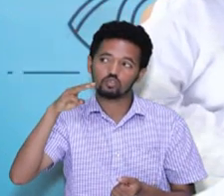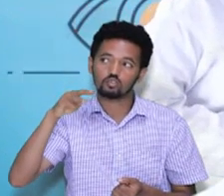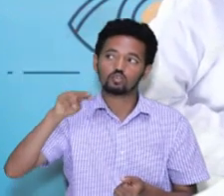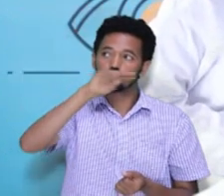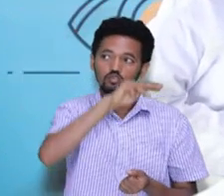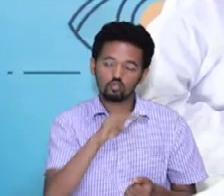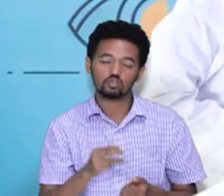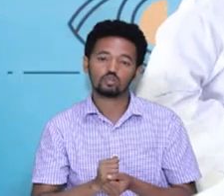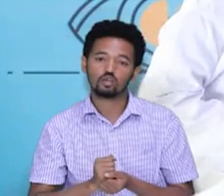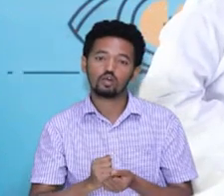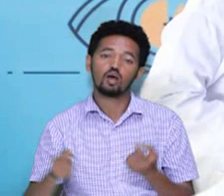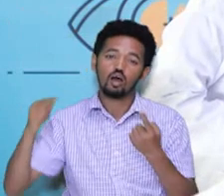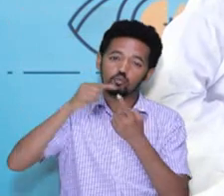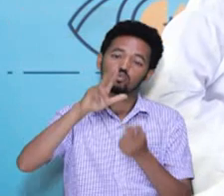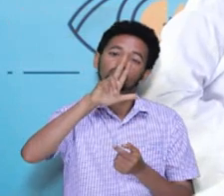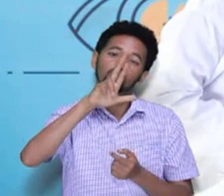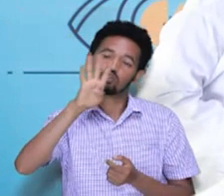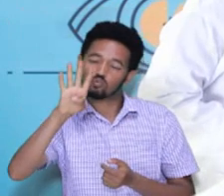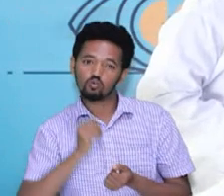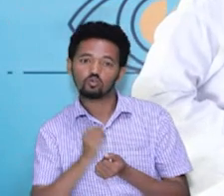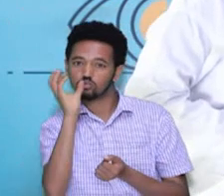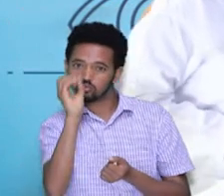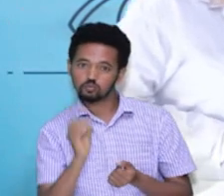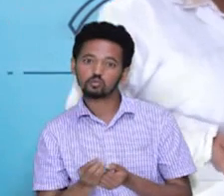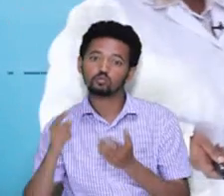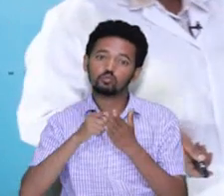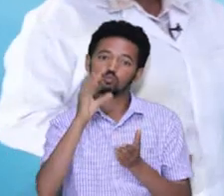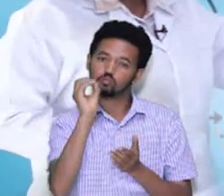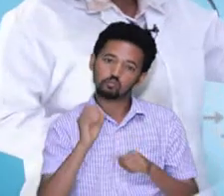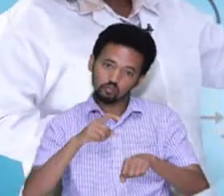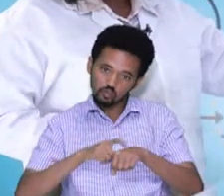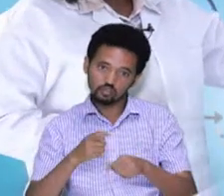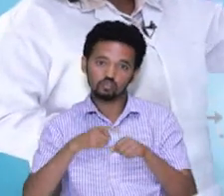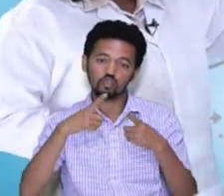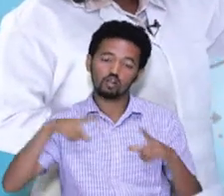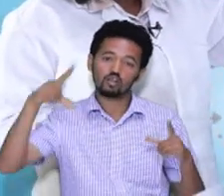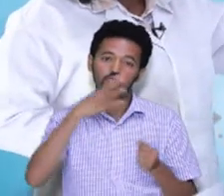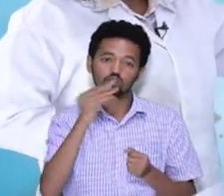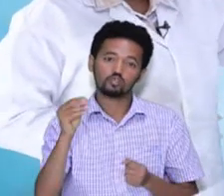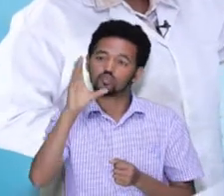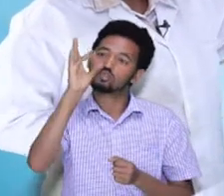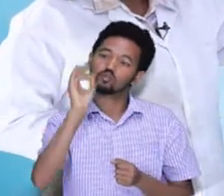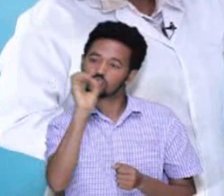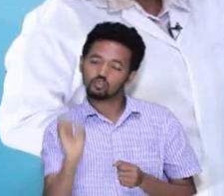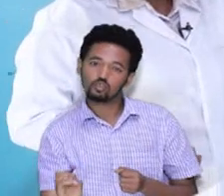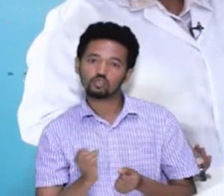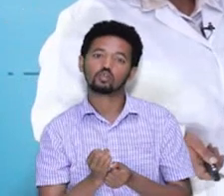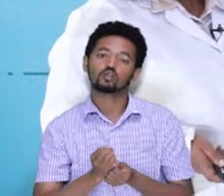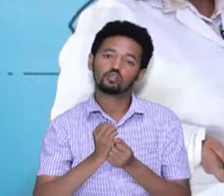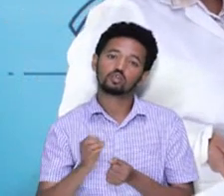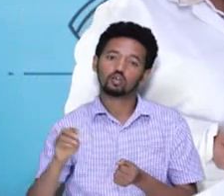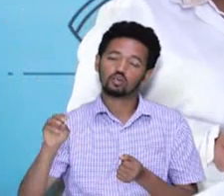80 degrees south up to 34 degrees 252 minutes south latitude and 7 degrees east